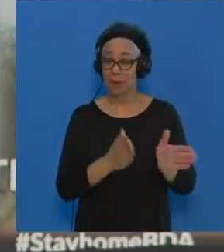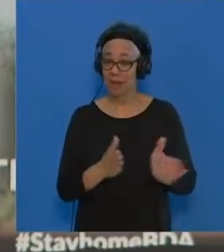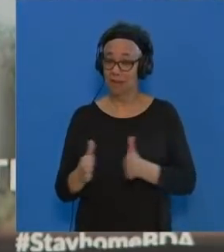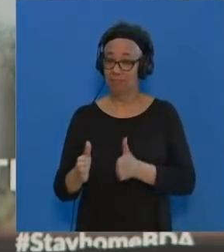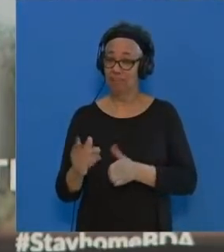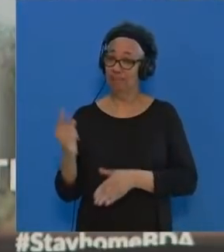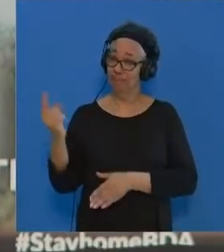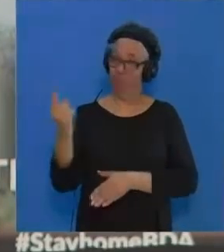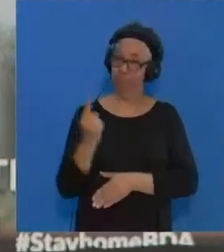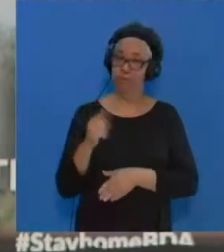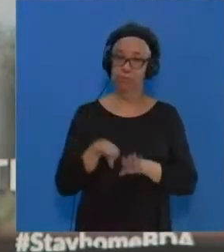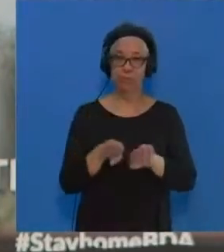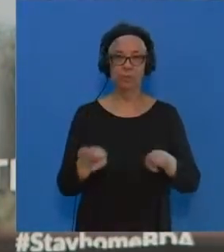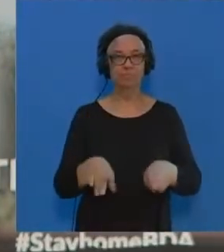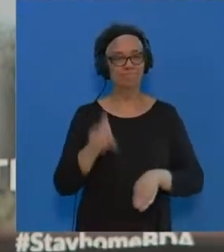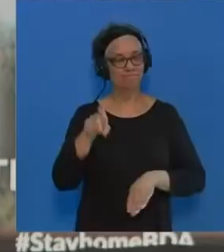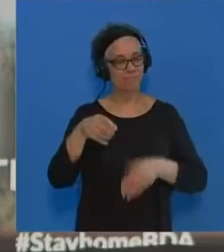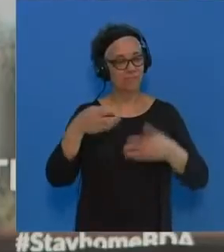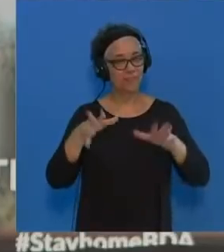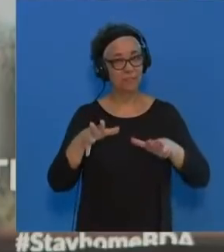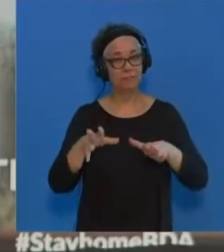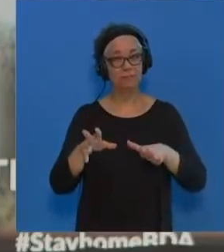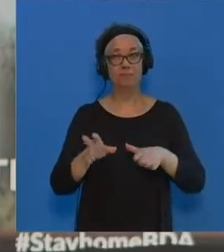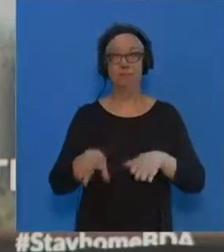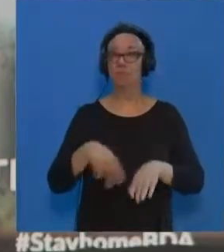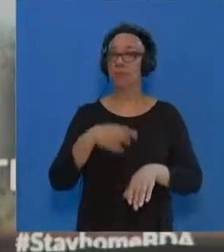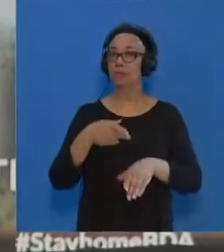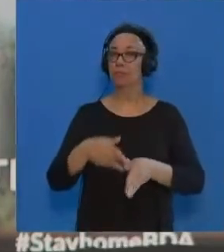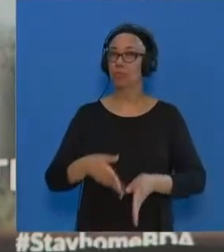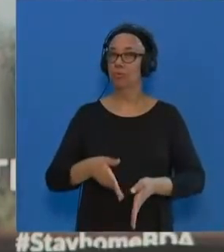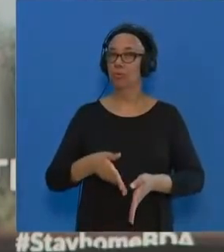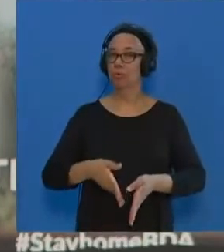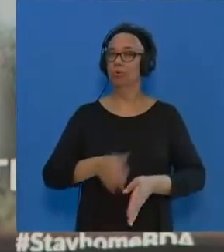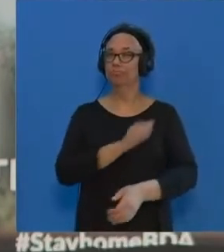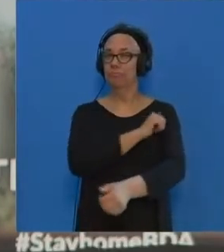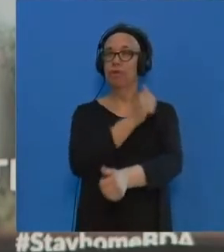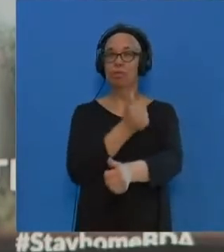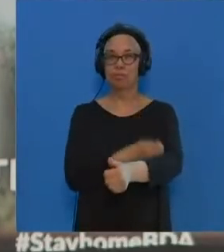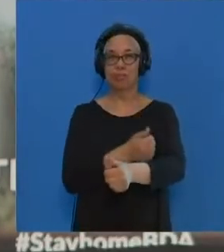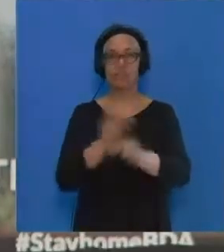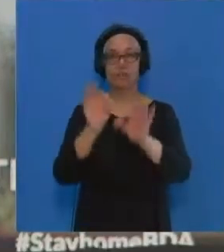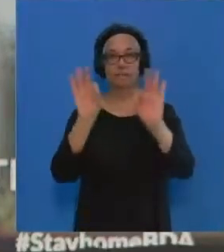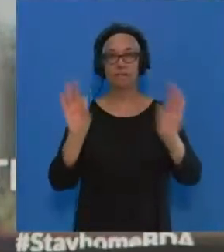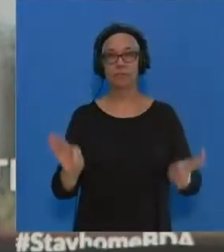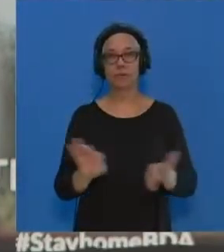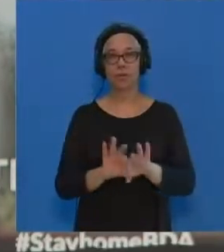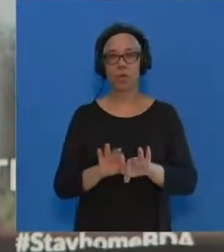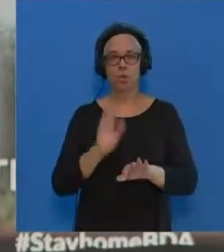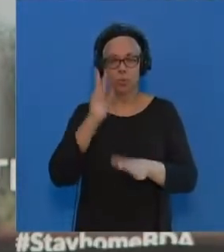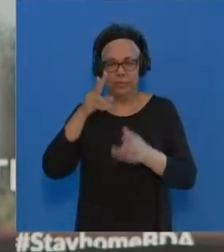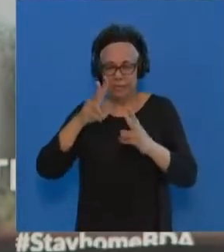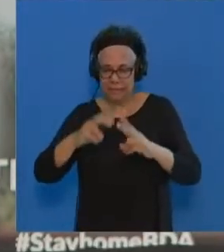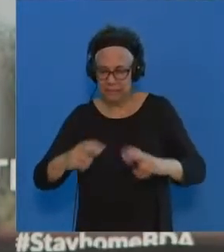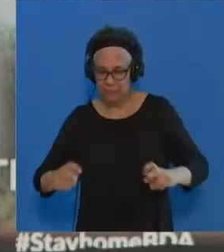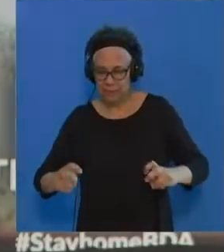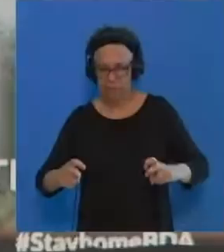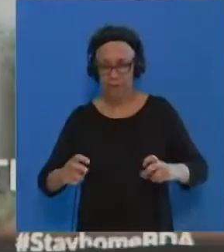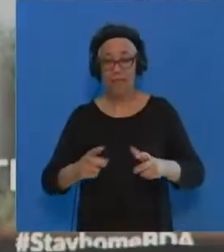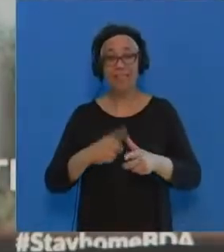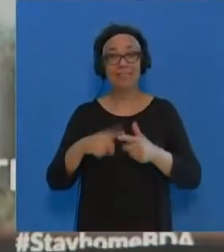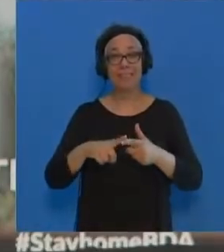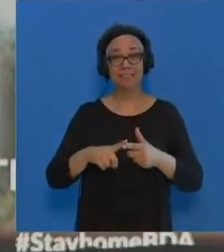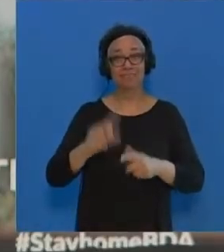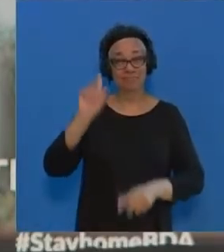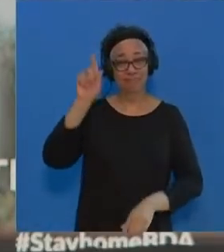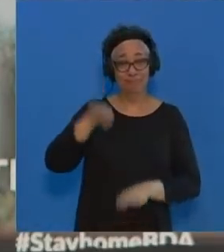traveler authorization form. That form will be vetted, and based upon the answers provided, the Bermuda government will indicate whether